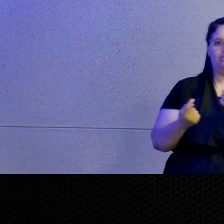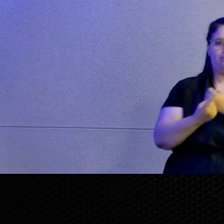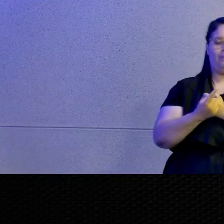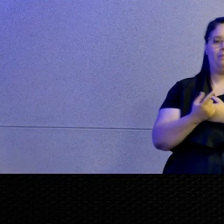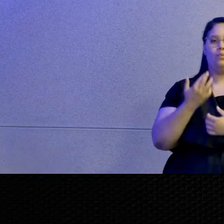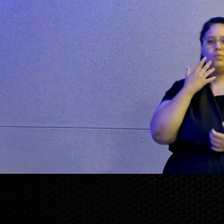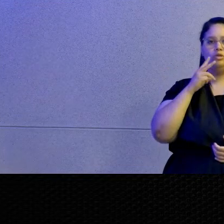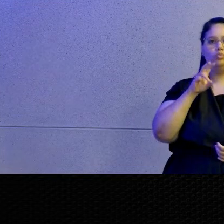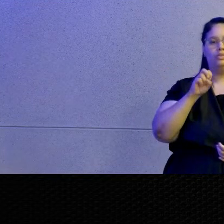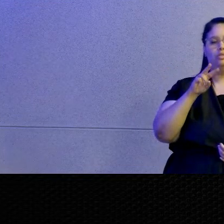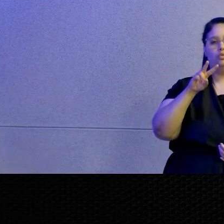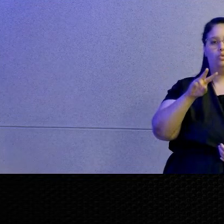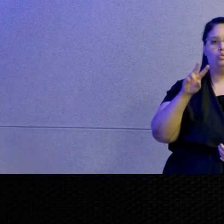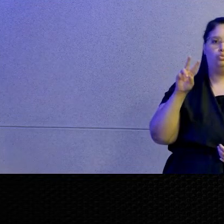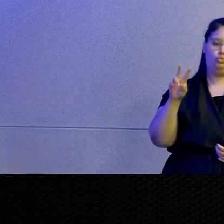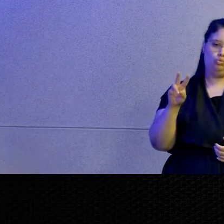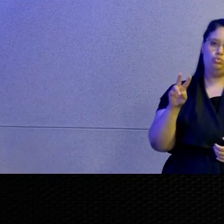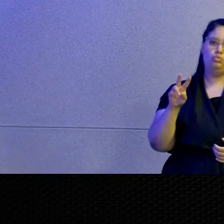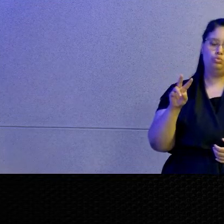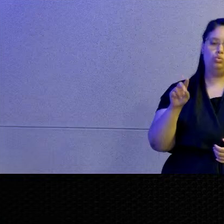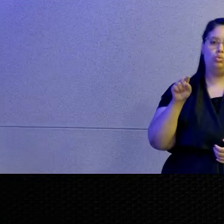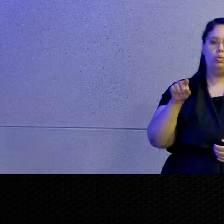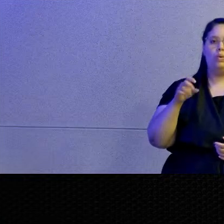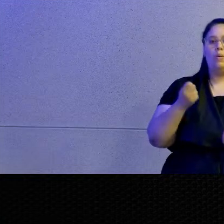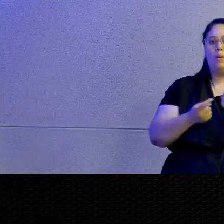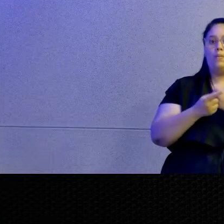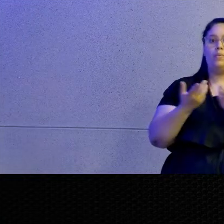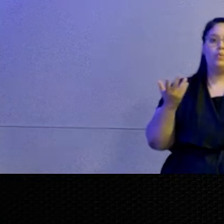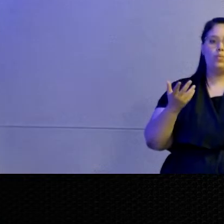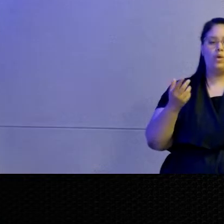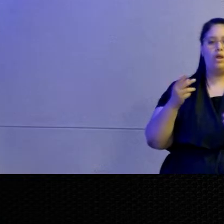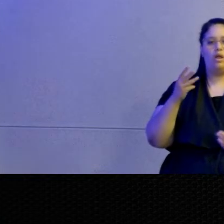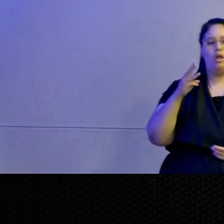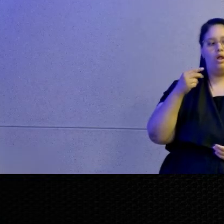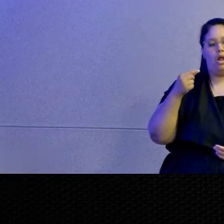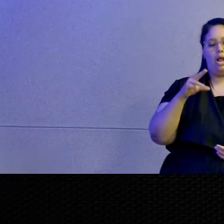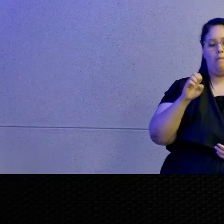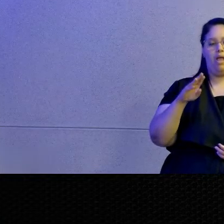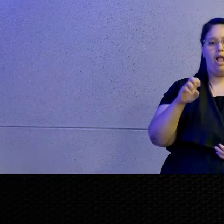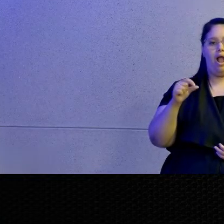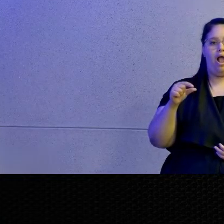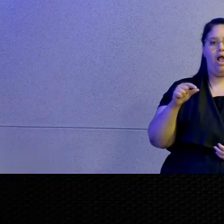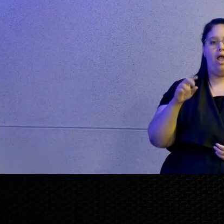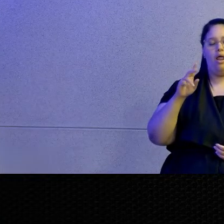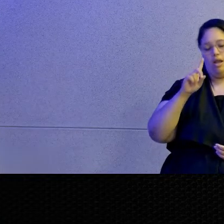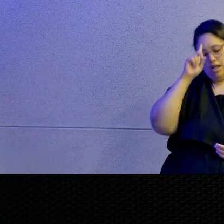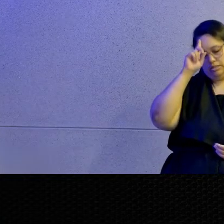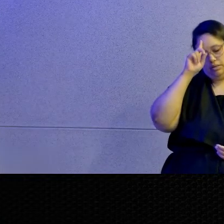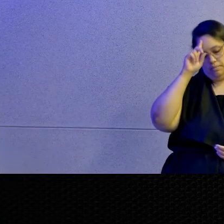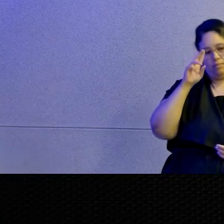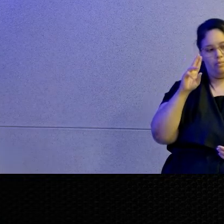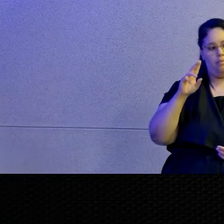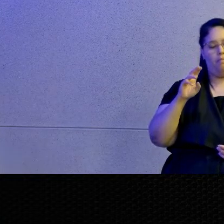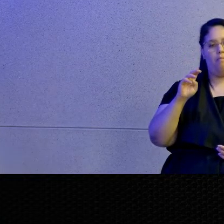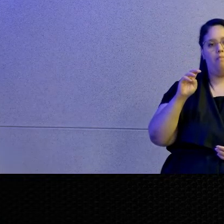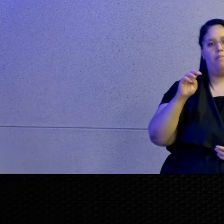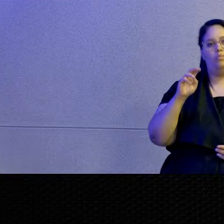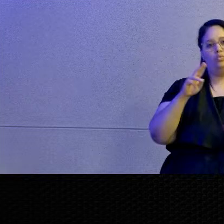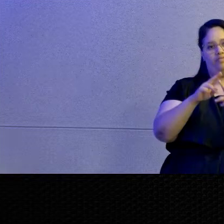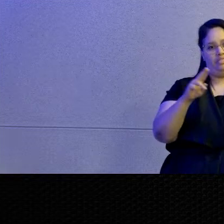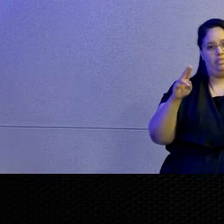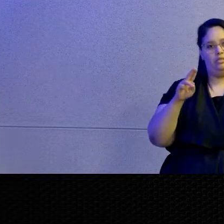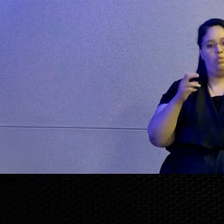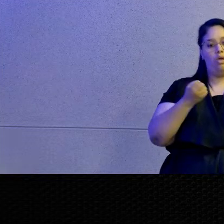was 2022, which took place in Gqeberha at Nelson Mandela University, where the majority of the students